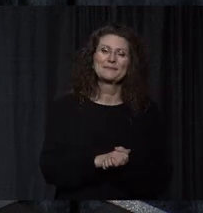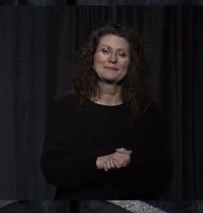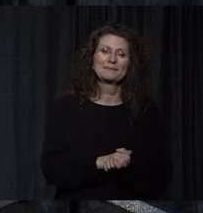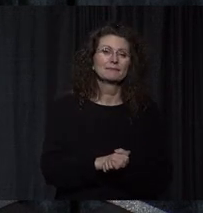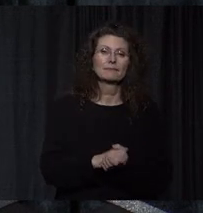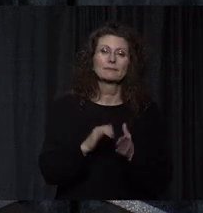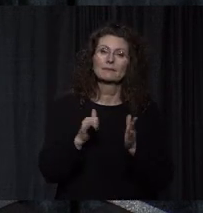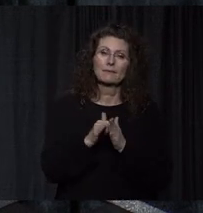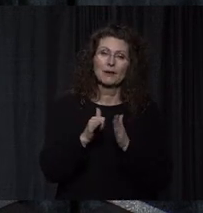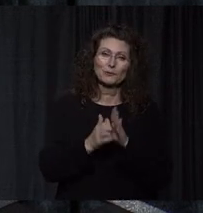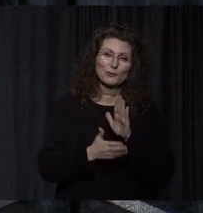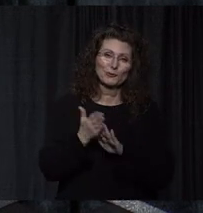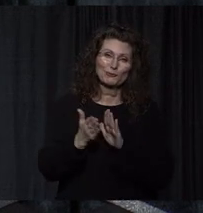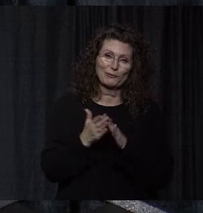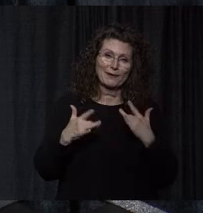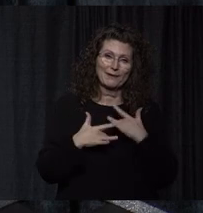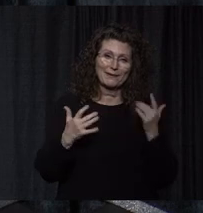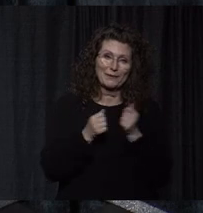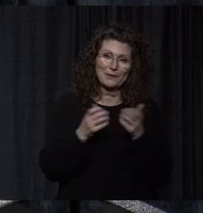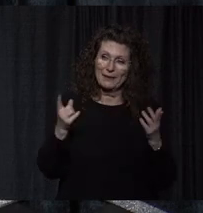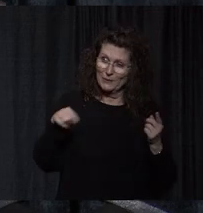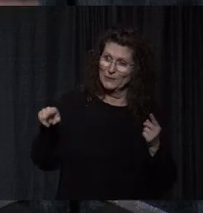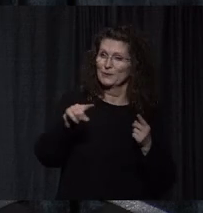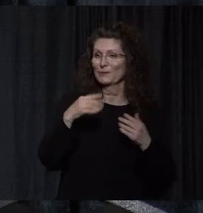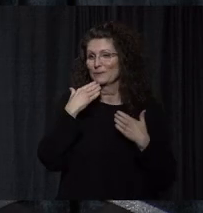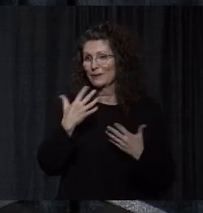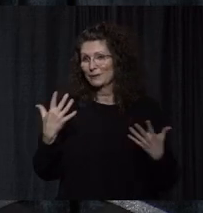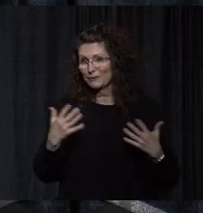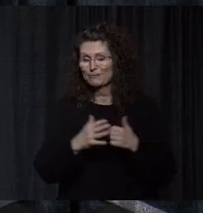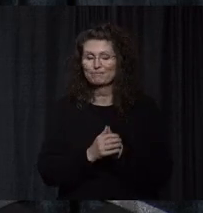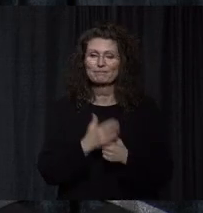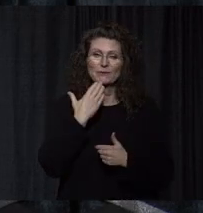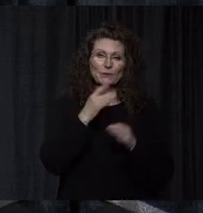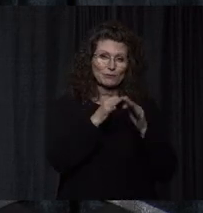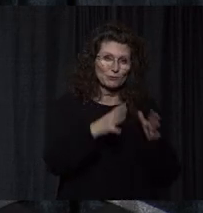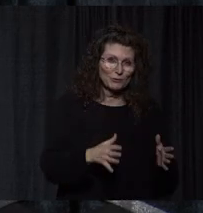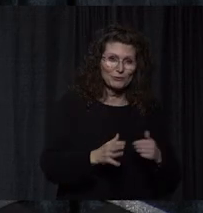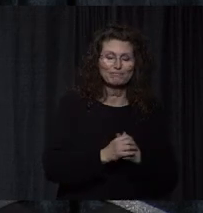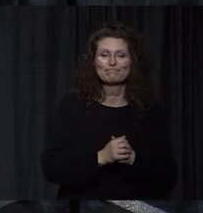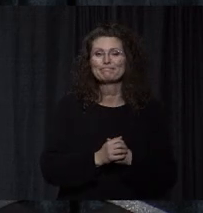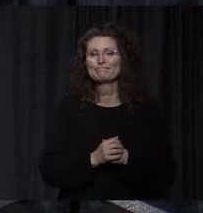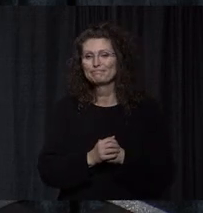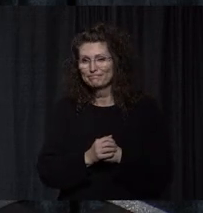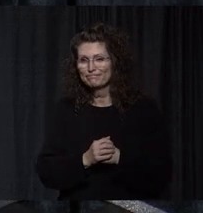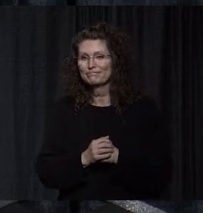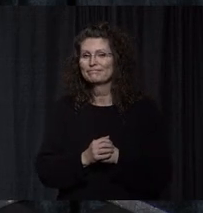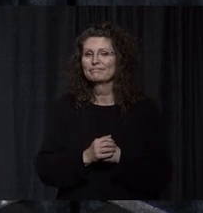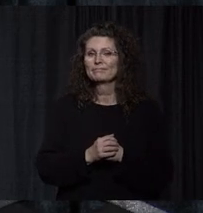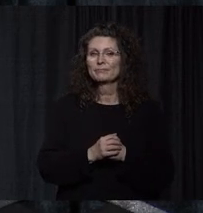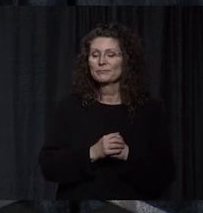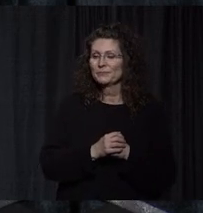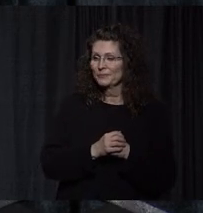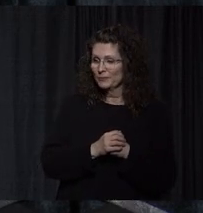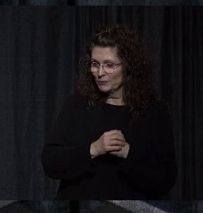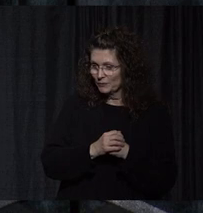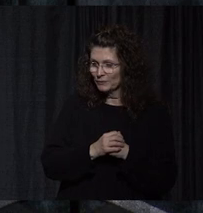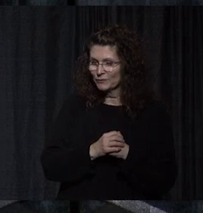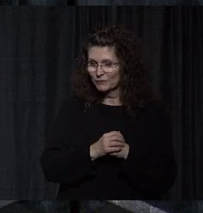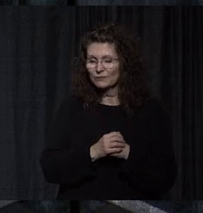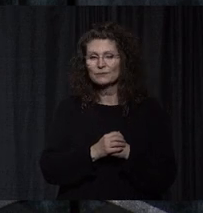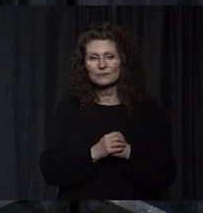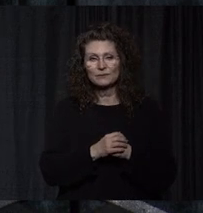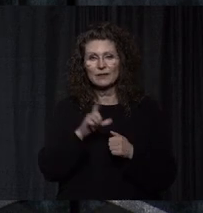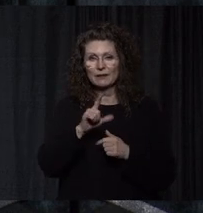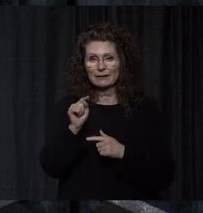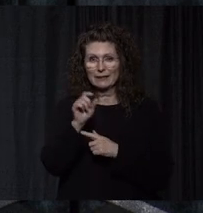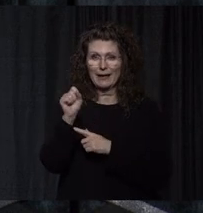we can't do these events without you. Thank you very much. I want to thank our ASL interpreters, as always, and our colleagues from the